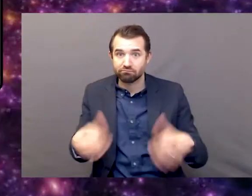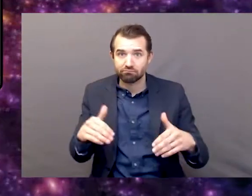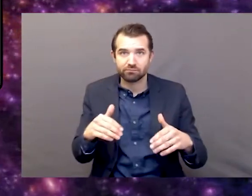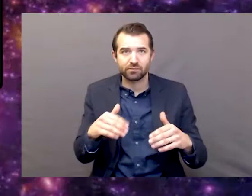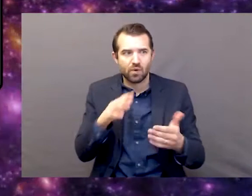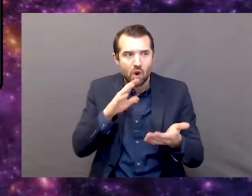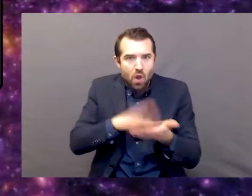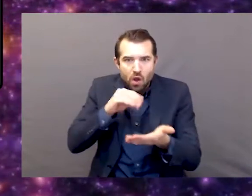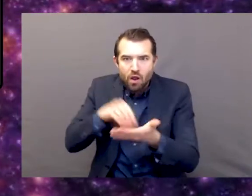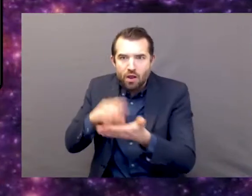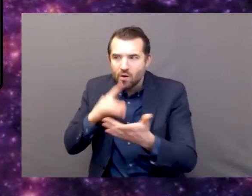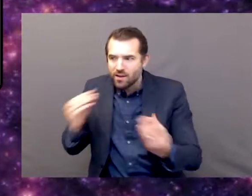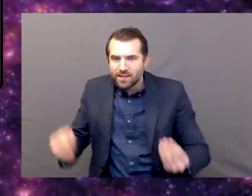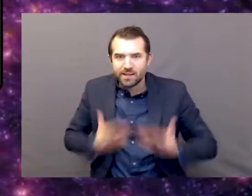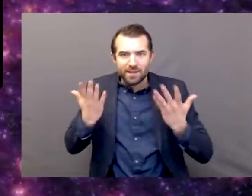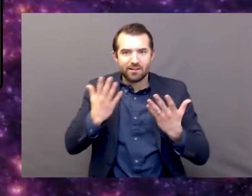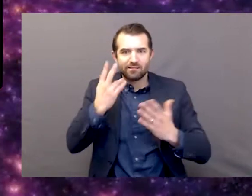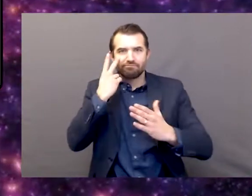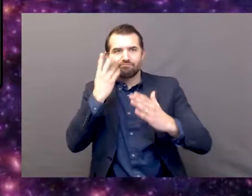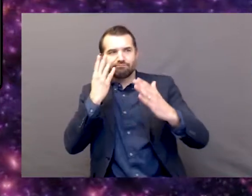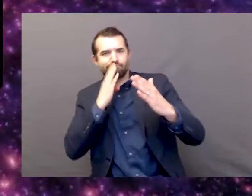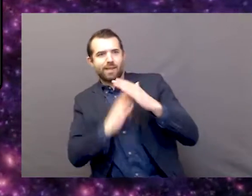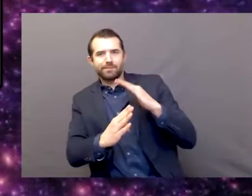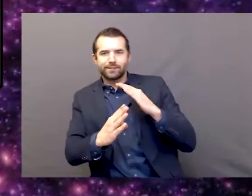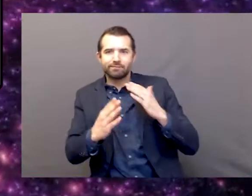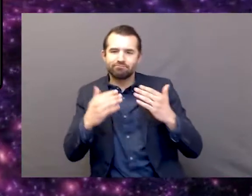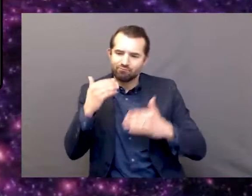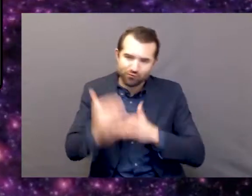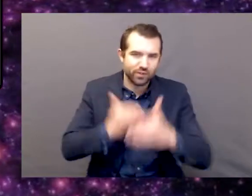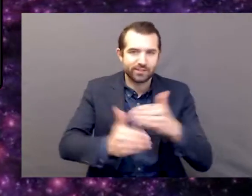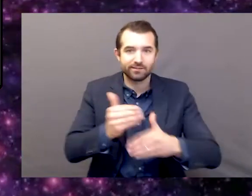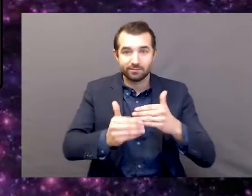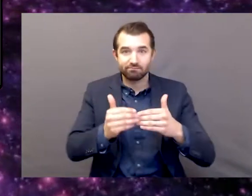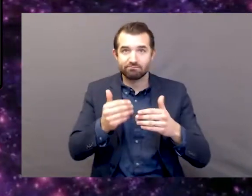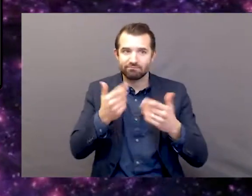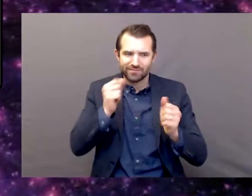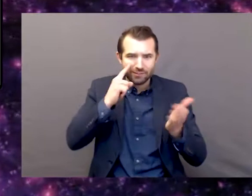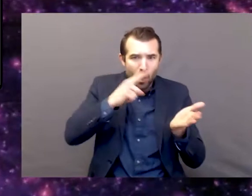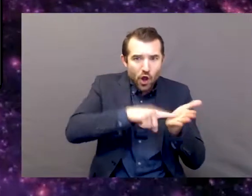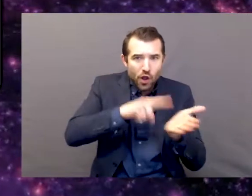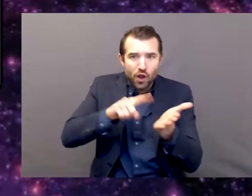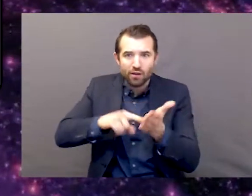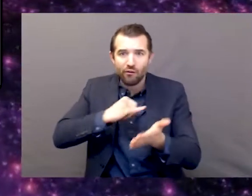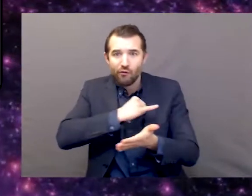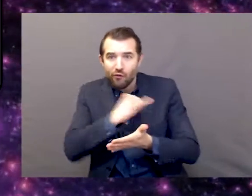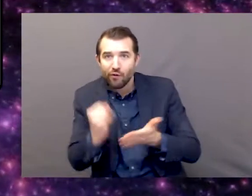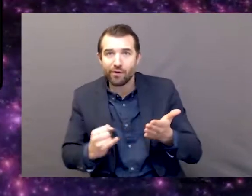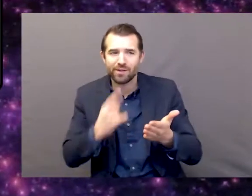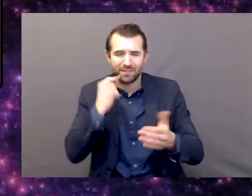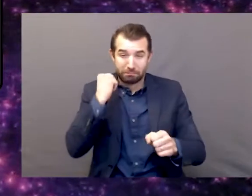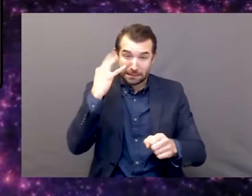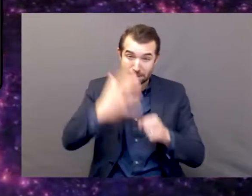experience. Enlightening in that one learns, at least in a broad sense, of many research projects, some quite long-spanning,